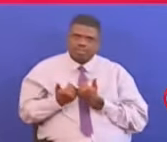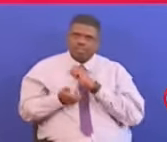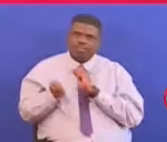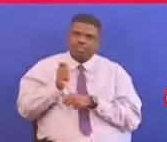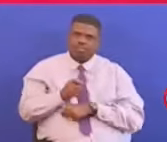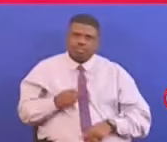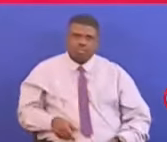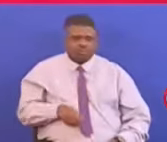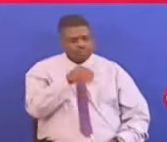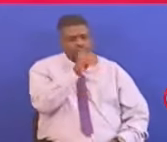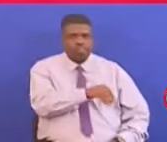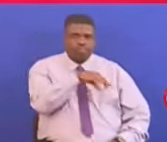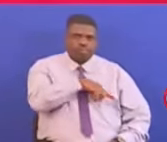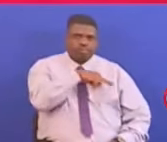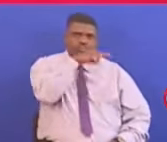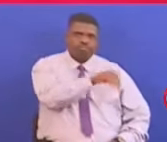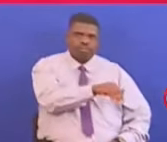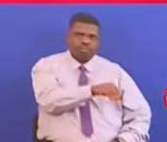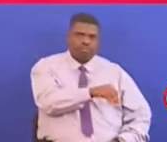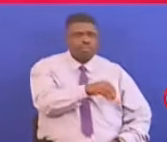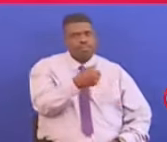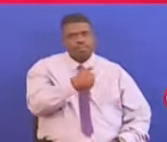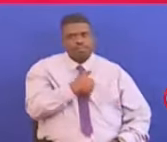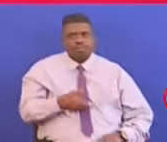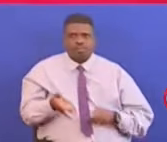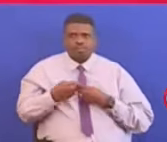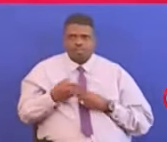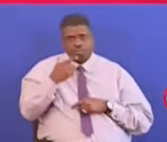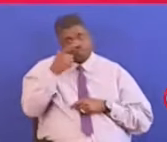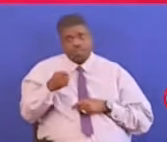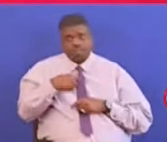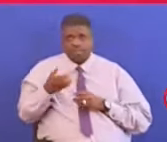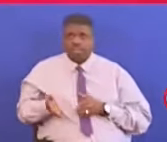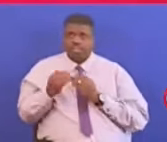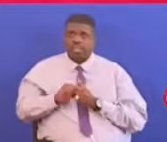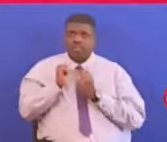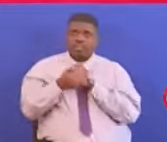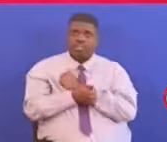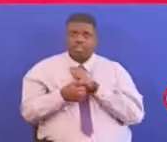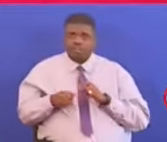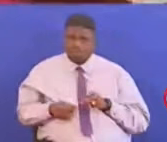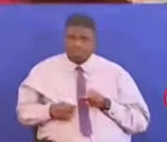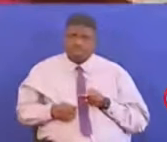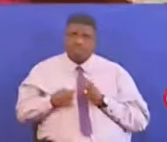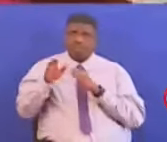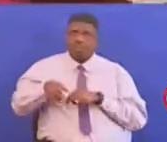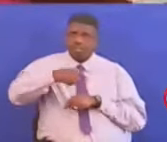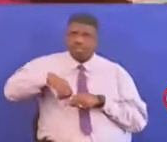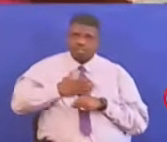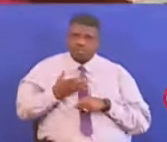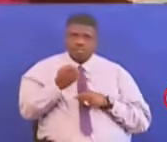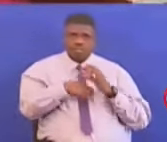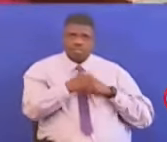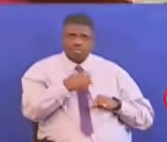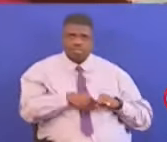me by trusting and believing that I can represent this National Assembly in the East